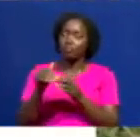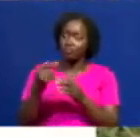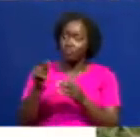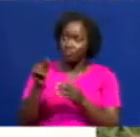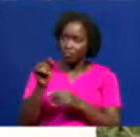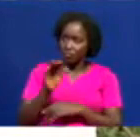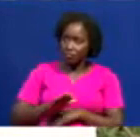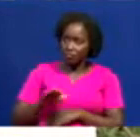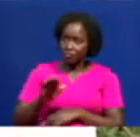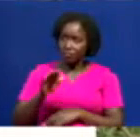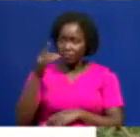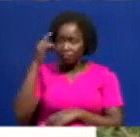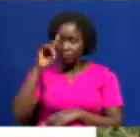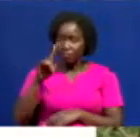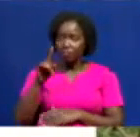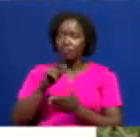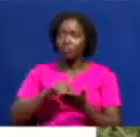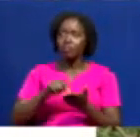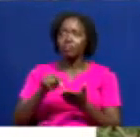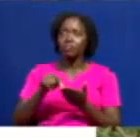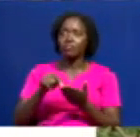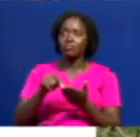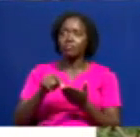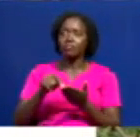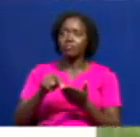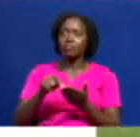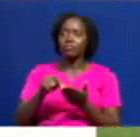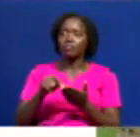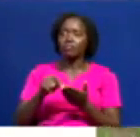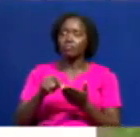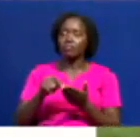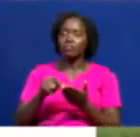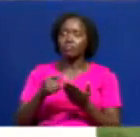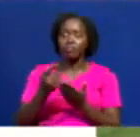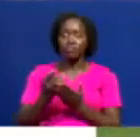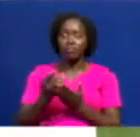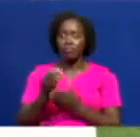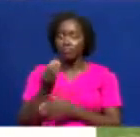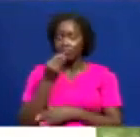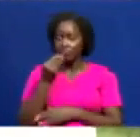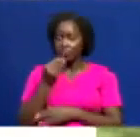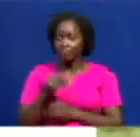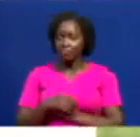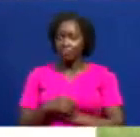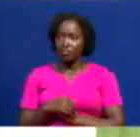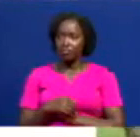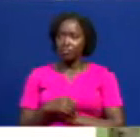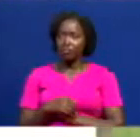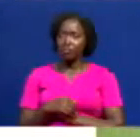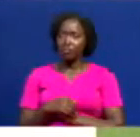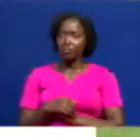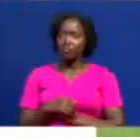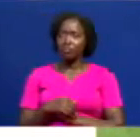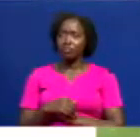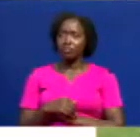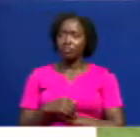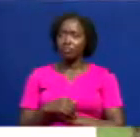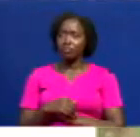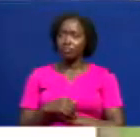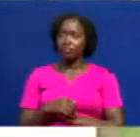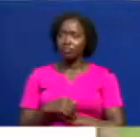for planting exotic species. Parsayo Fredrick, reporting for Prime Edition.